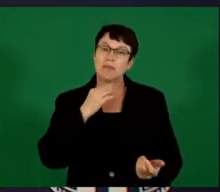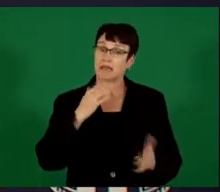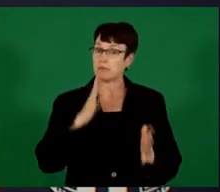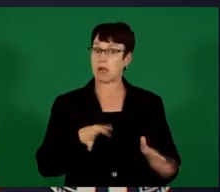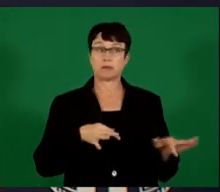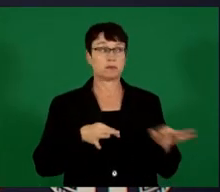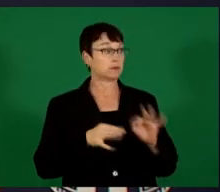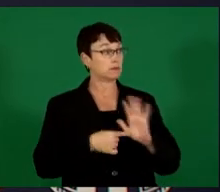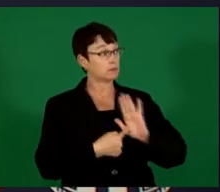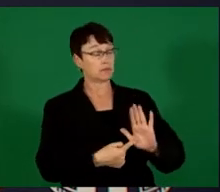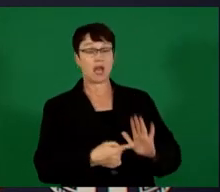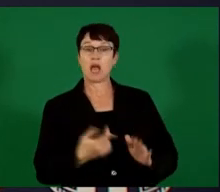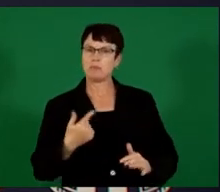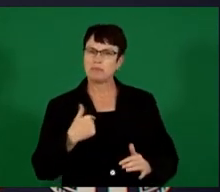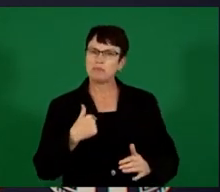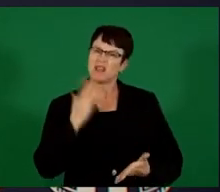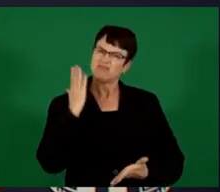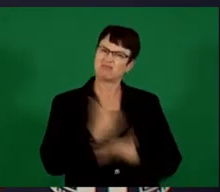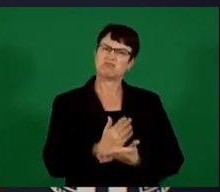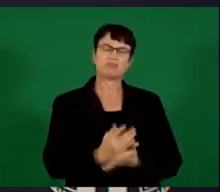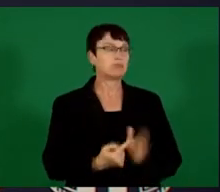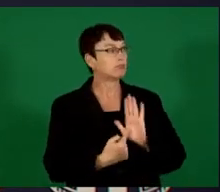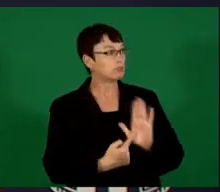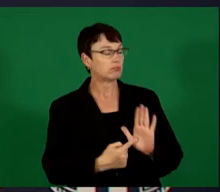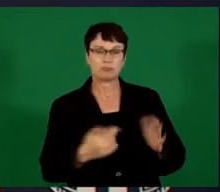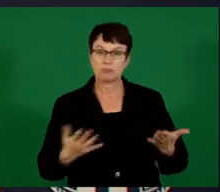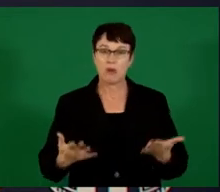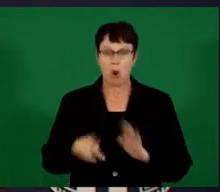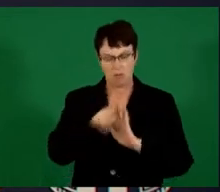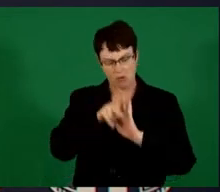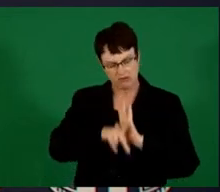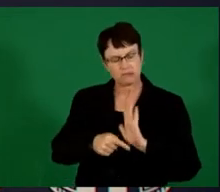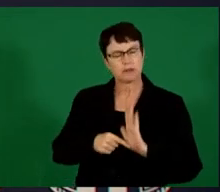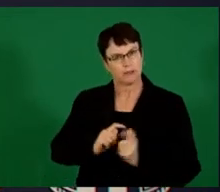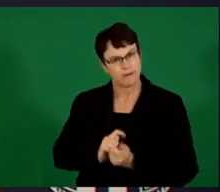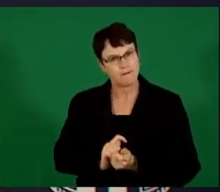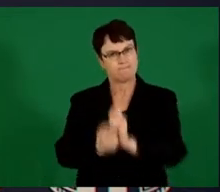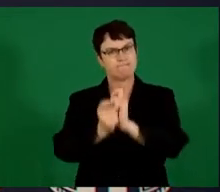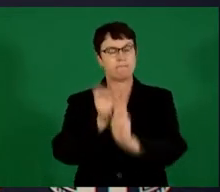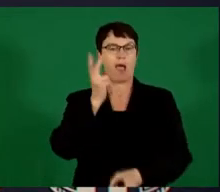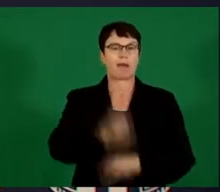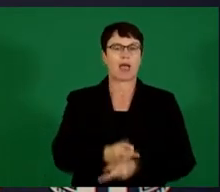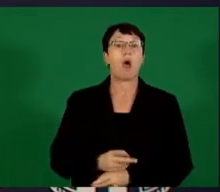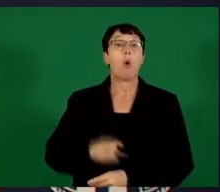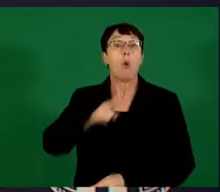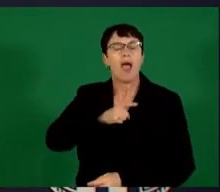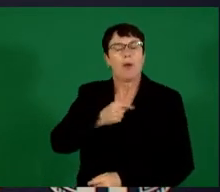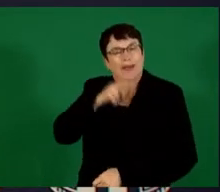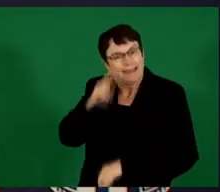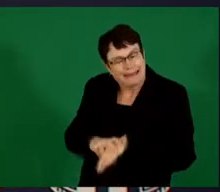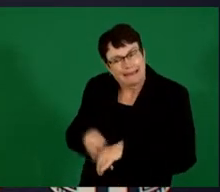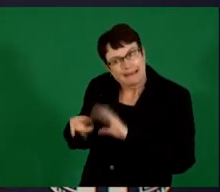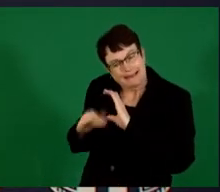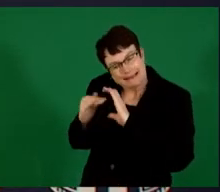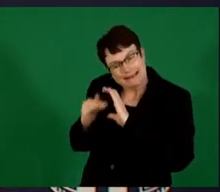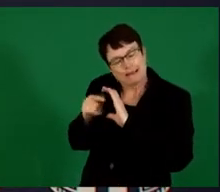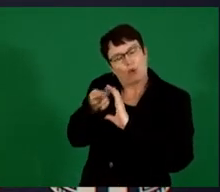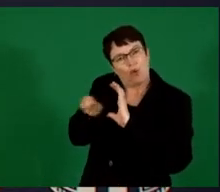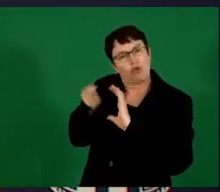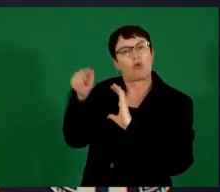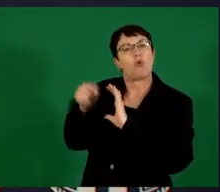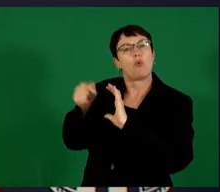the way to make ourselves believable is to recalibrate policy such that the inflation expectations go back to